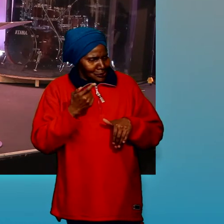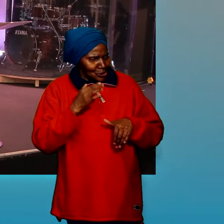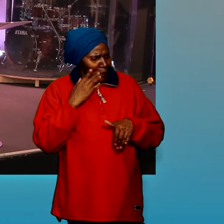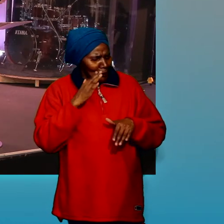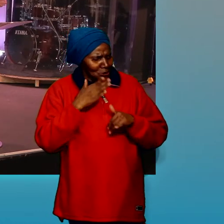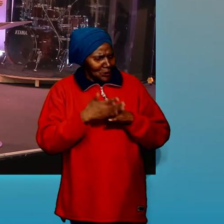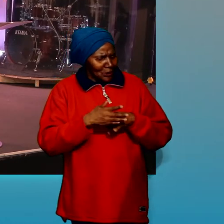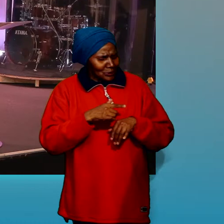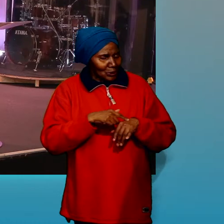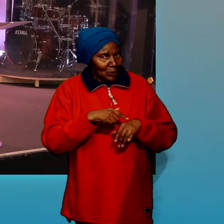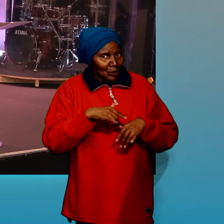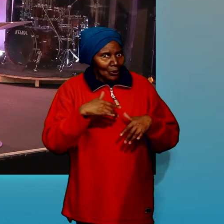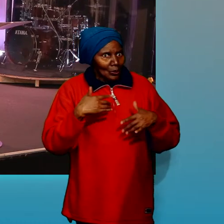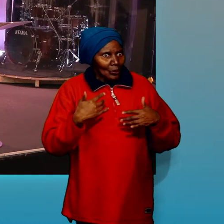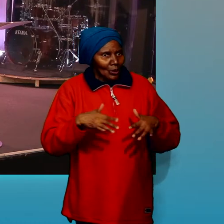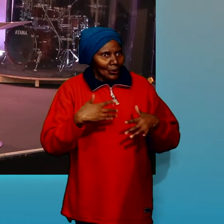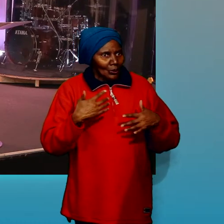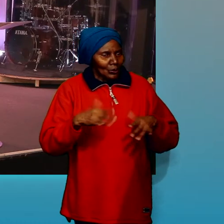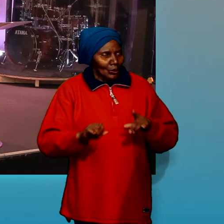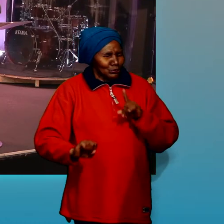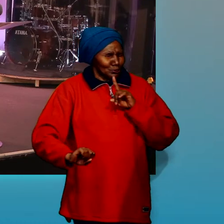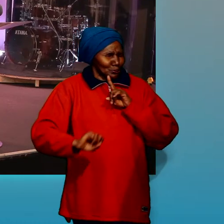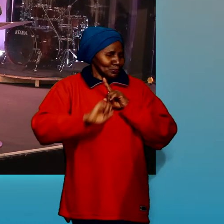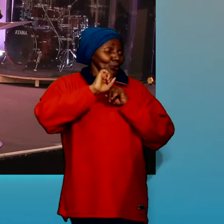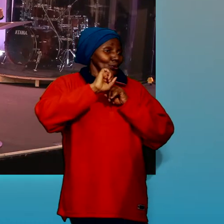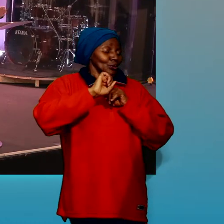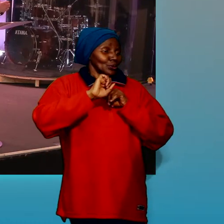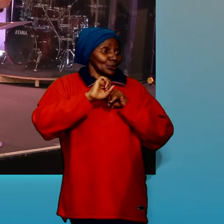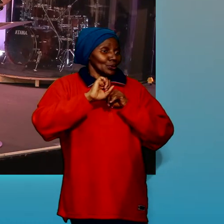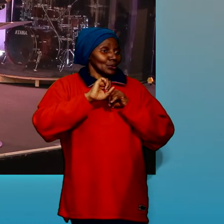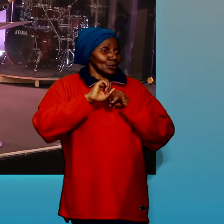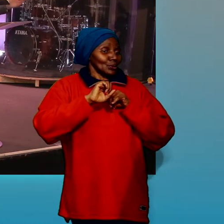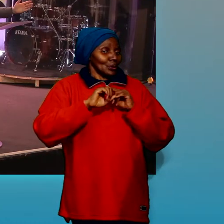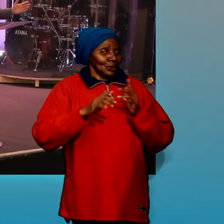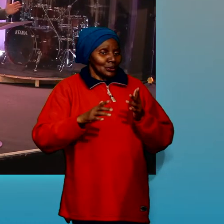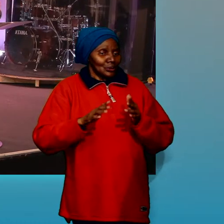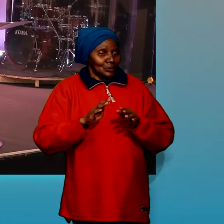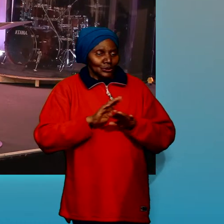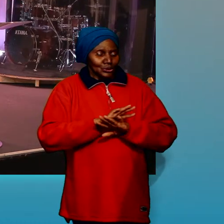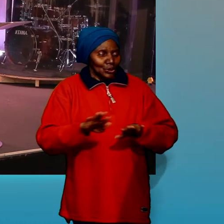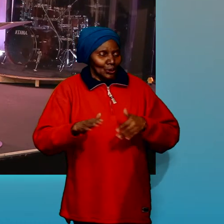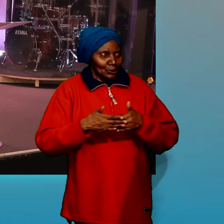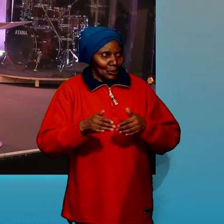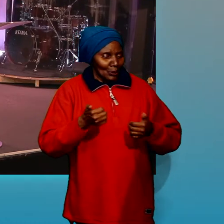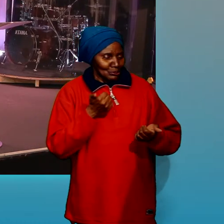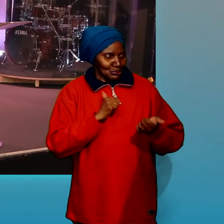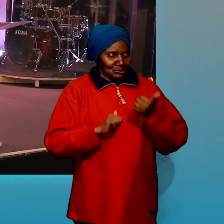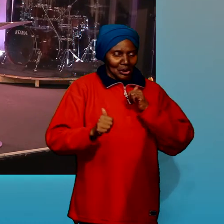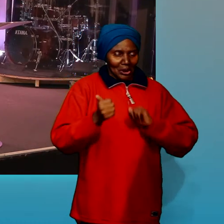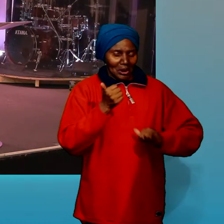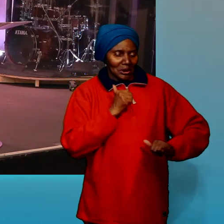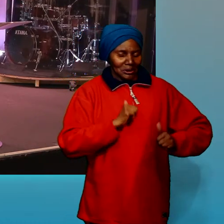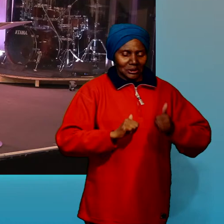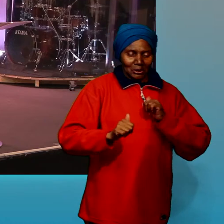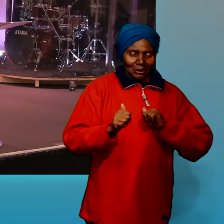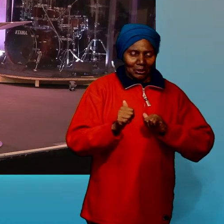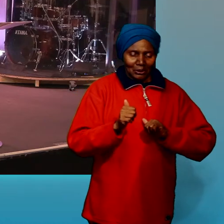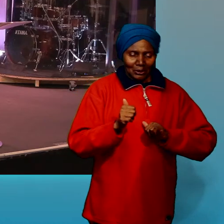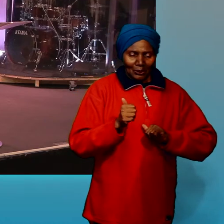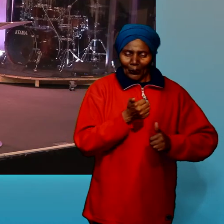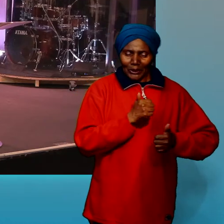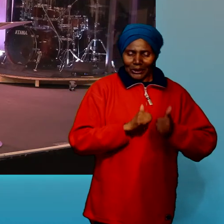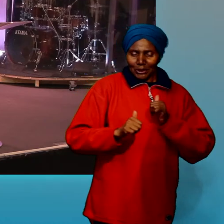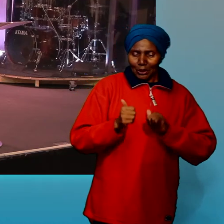This just cuts right past the pride, the ego, all the insecurities you may have and speaks right into